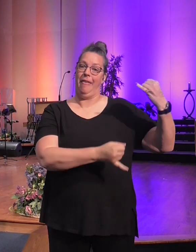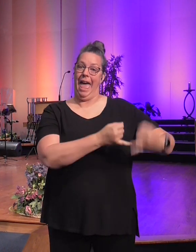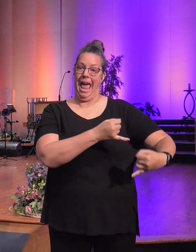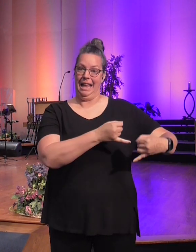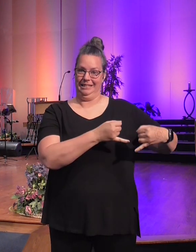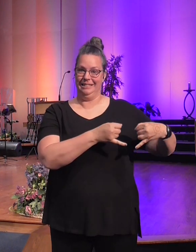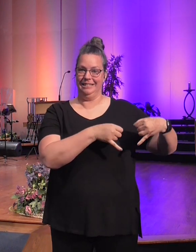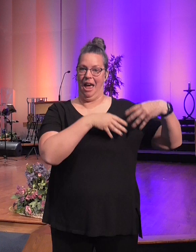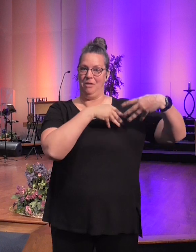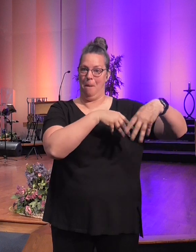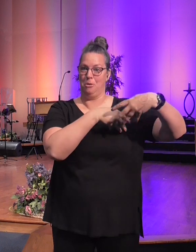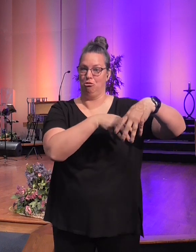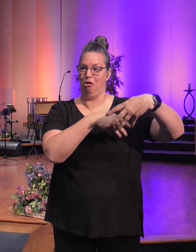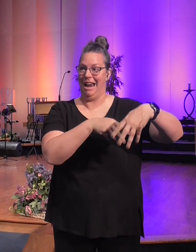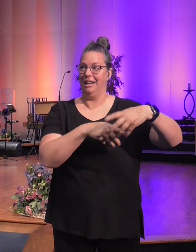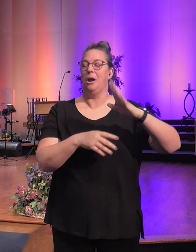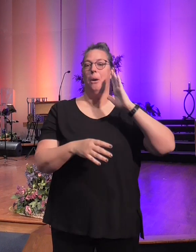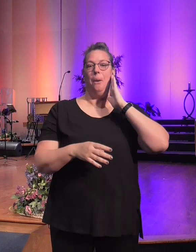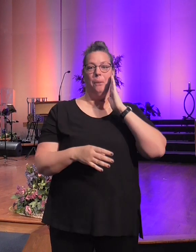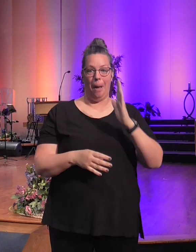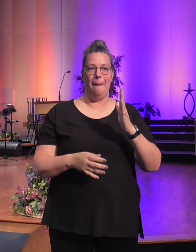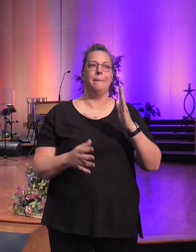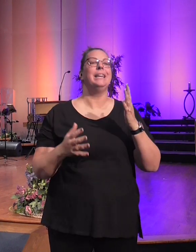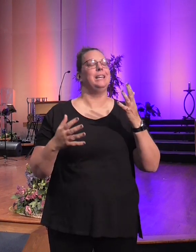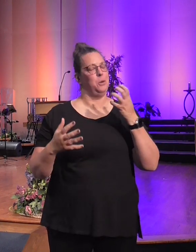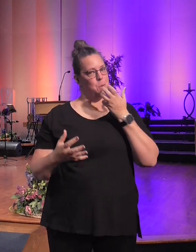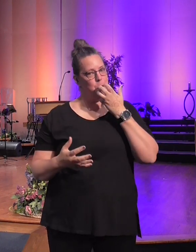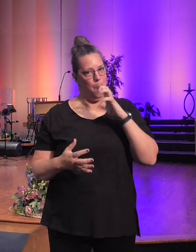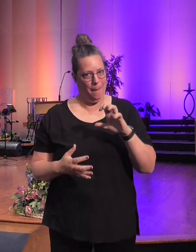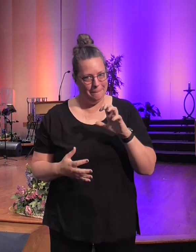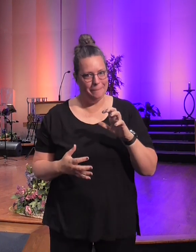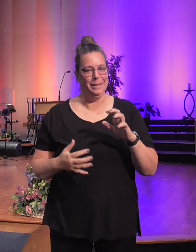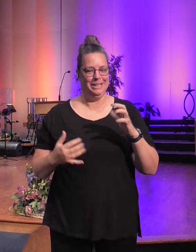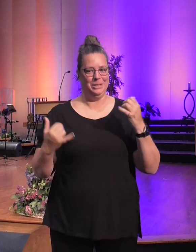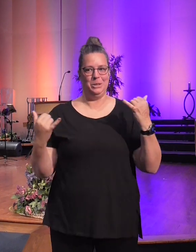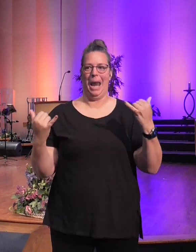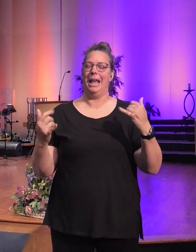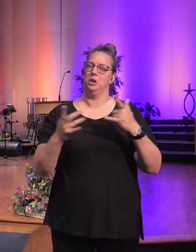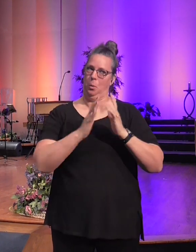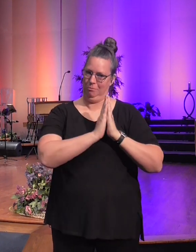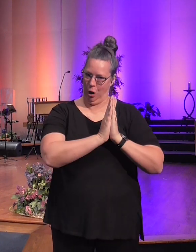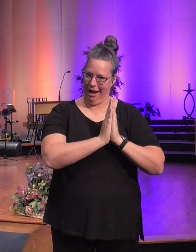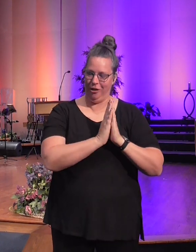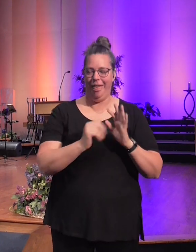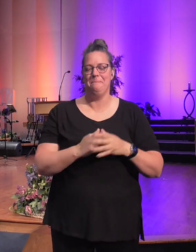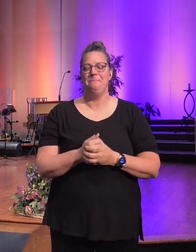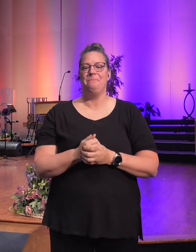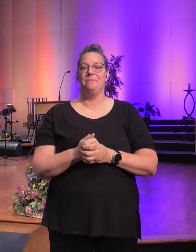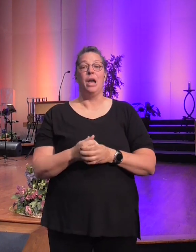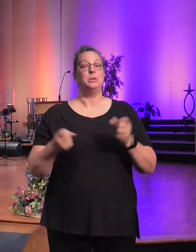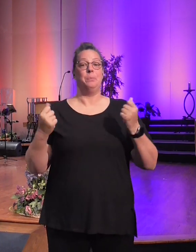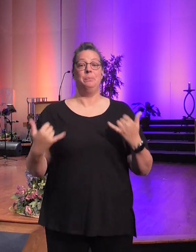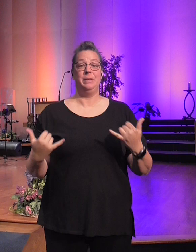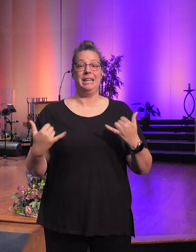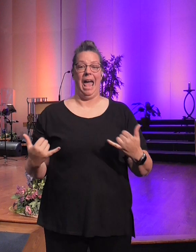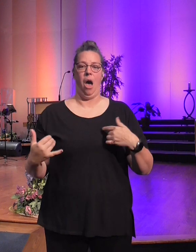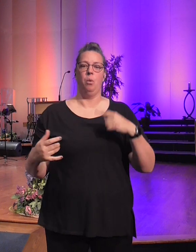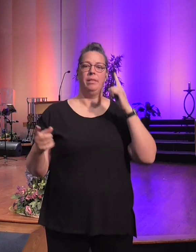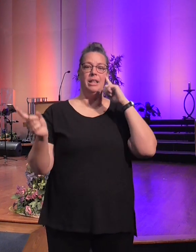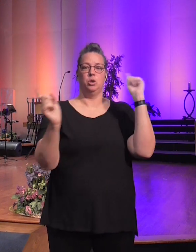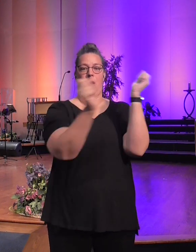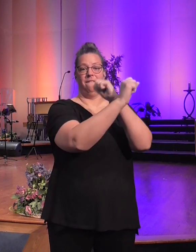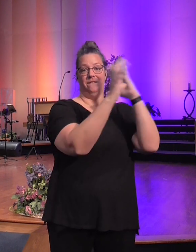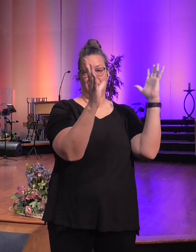today. So it'll be good and warm for them. So keep them in your prayers. So now what I'd like to do is say our vision and